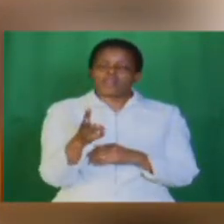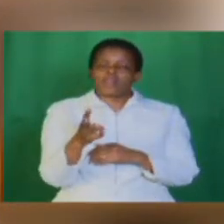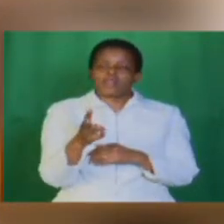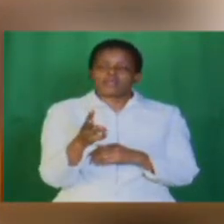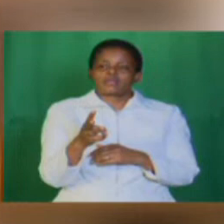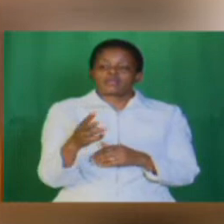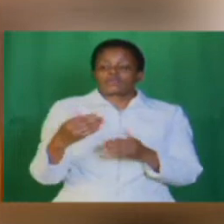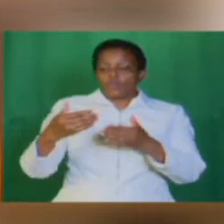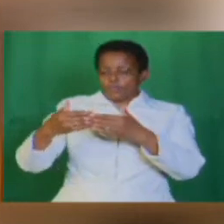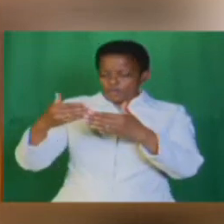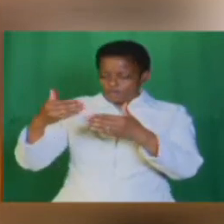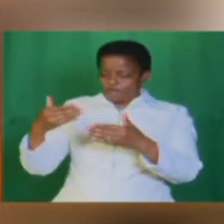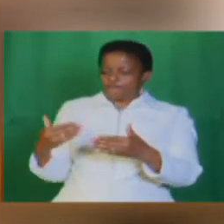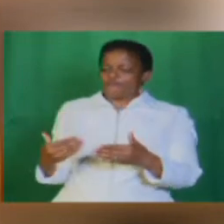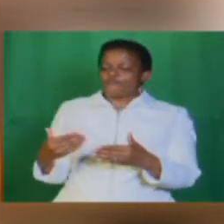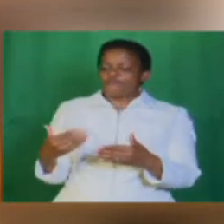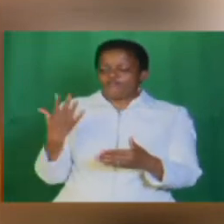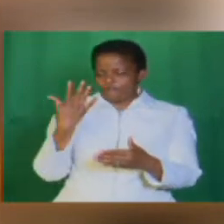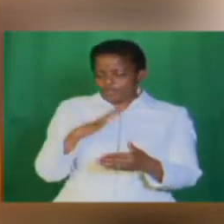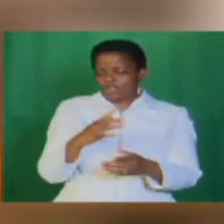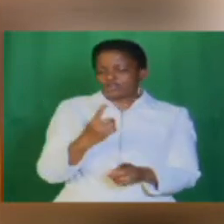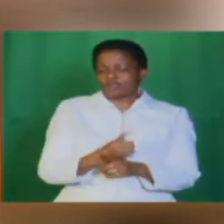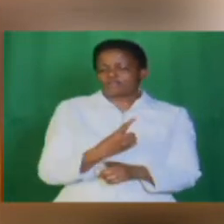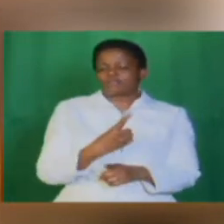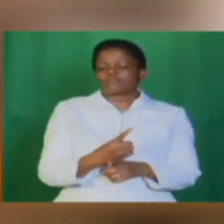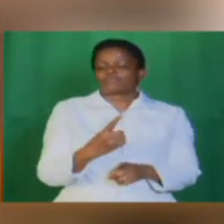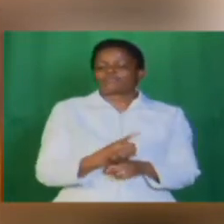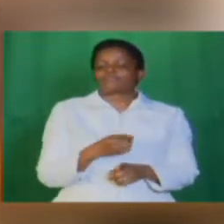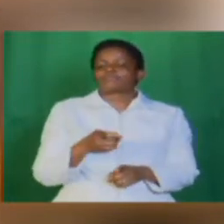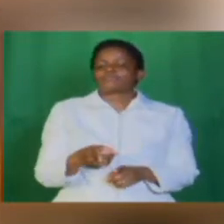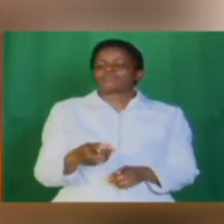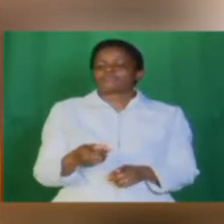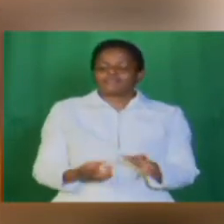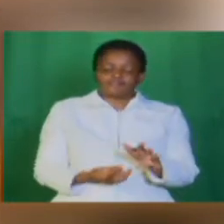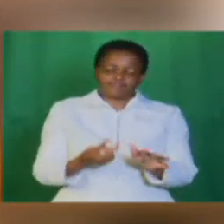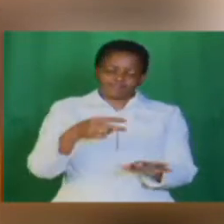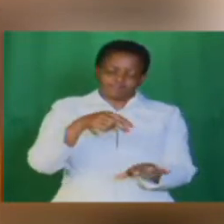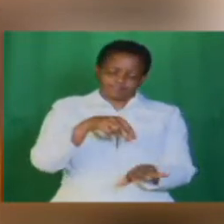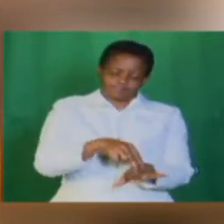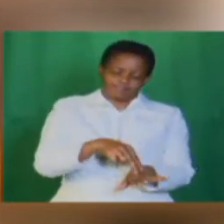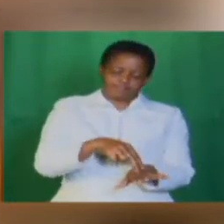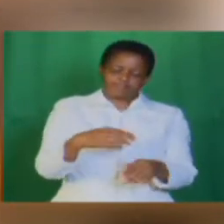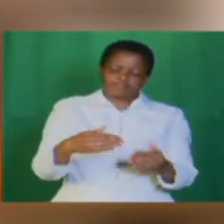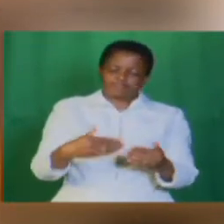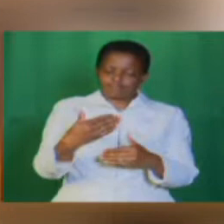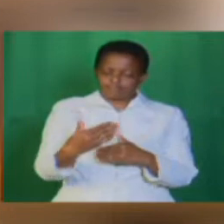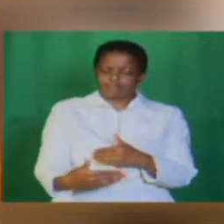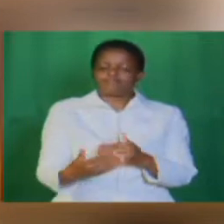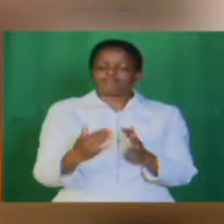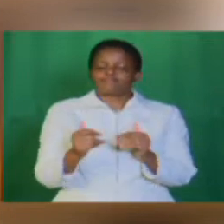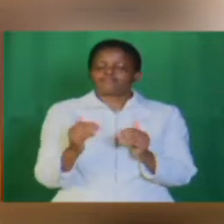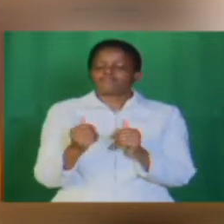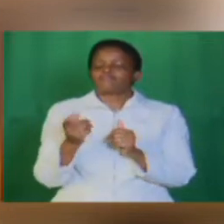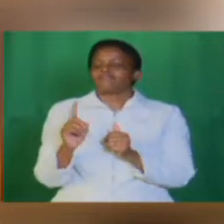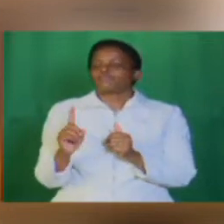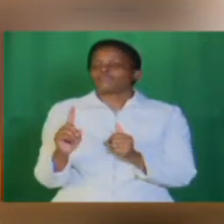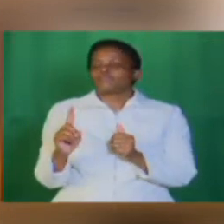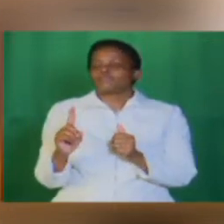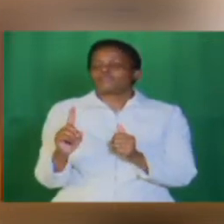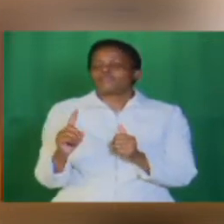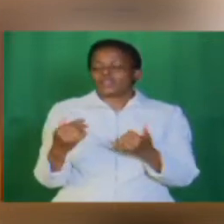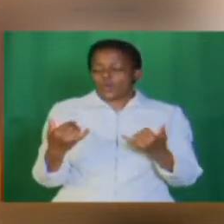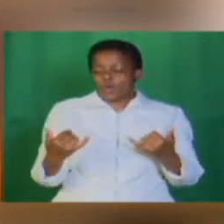in our previous lesson after the resurrection. So today we are going to look at